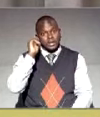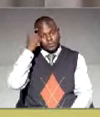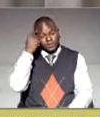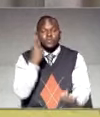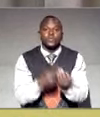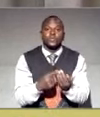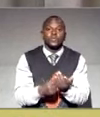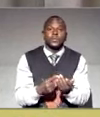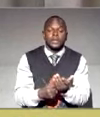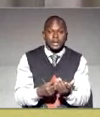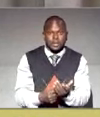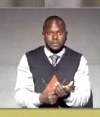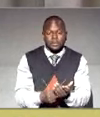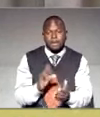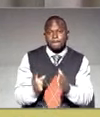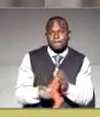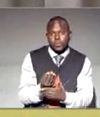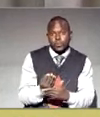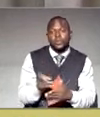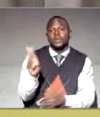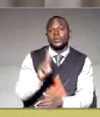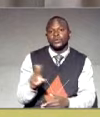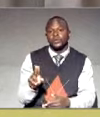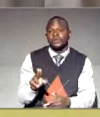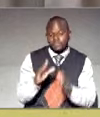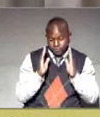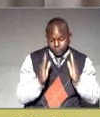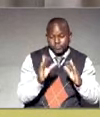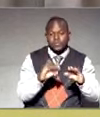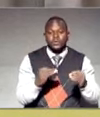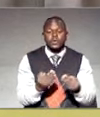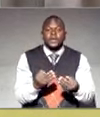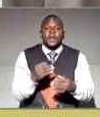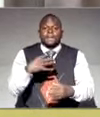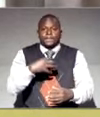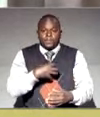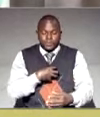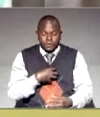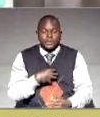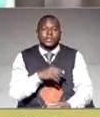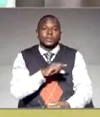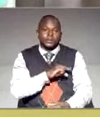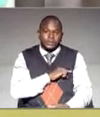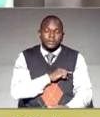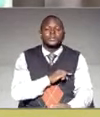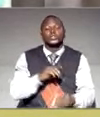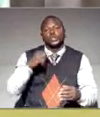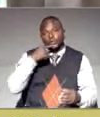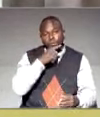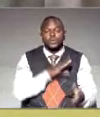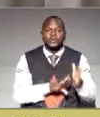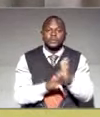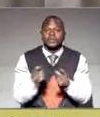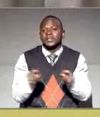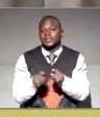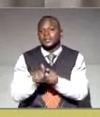Uganda created a unit for family affairs in the Ministry of Gender, Labour and Social Development, but also at